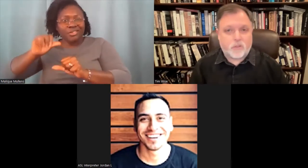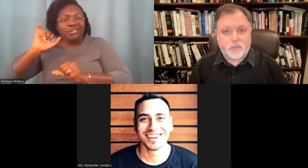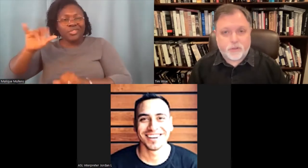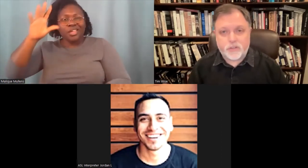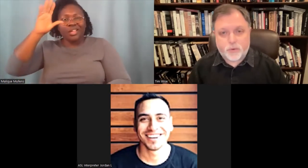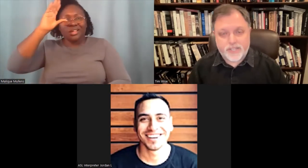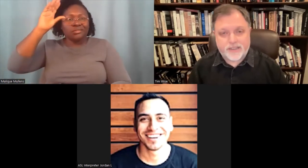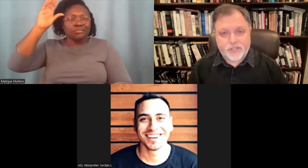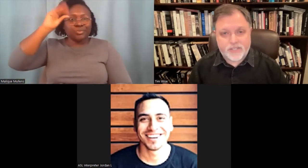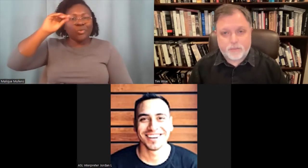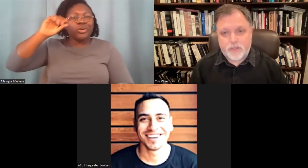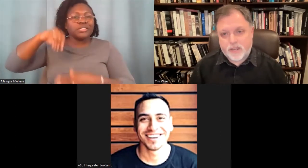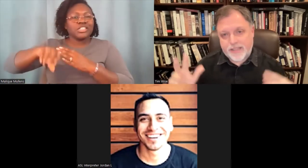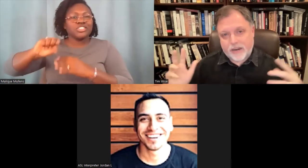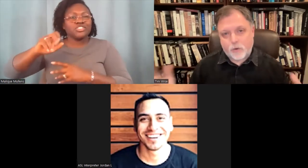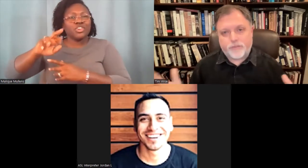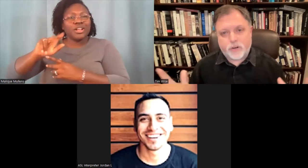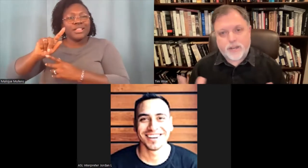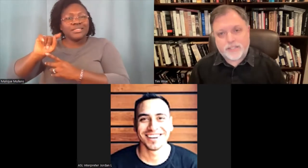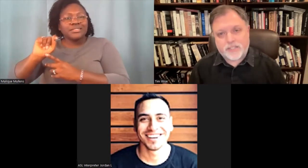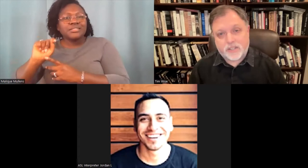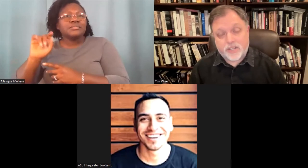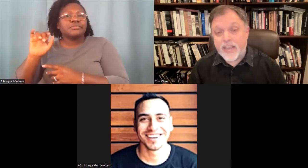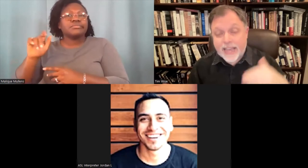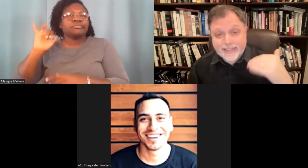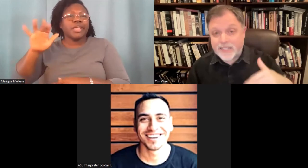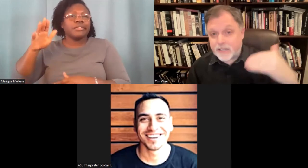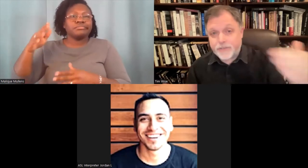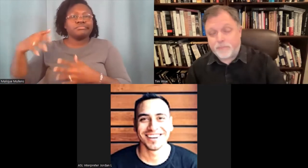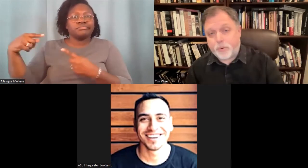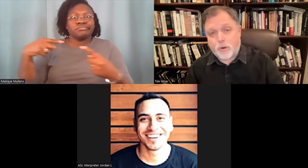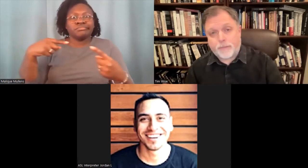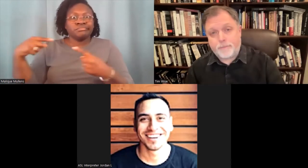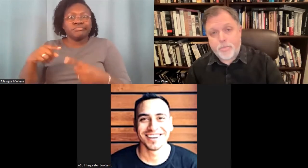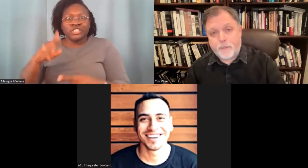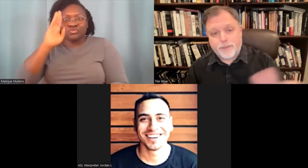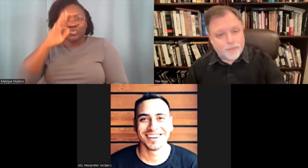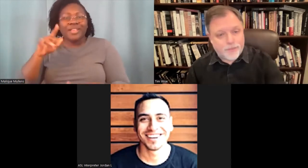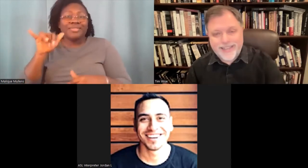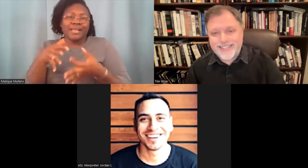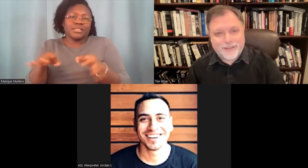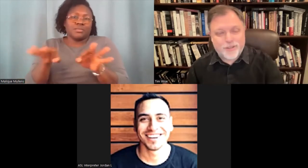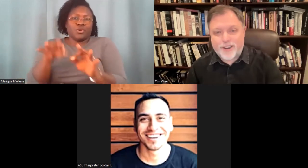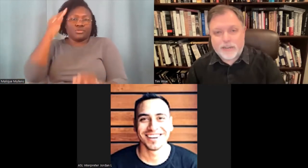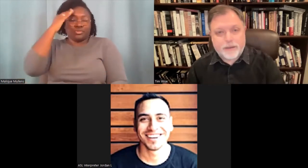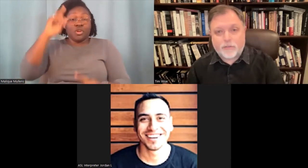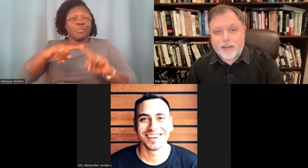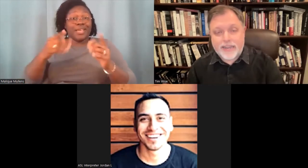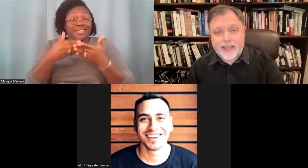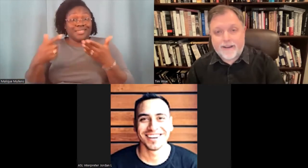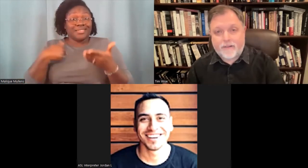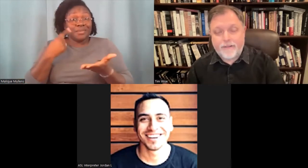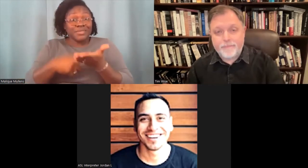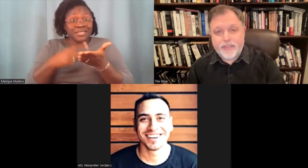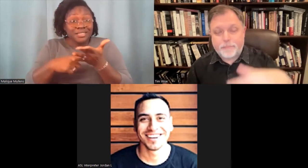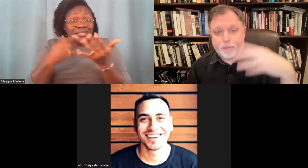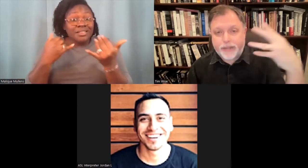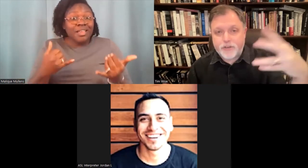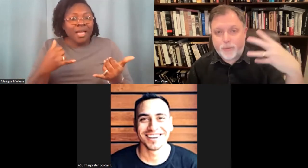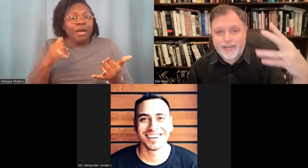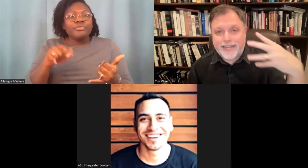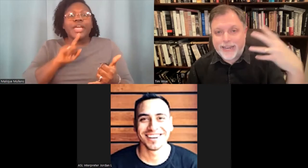in Charlottesville in 2017. We think of that overt hostility, and that stuff's important. But the things that I'm talking about right now